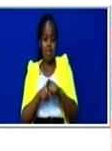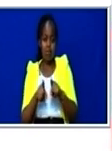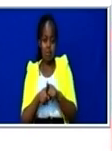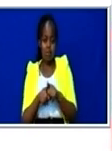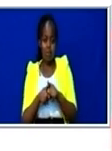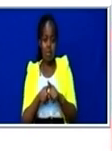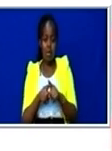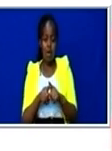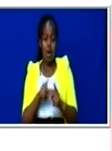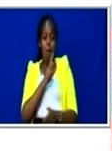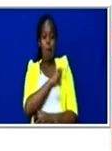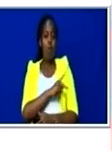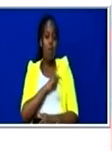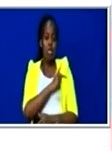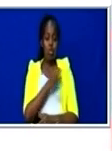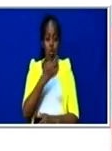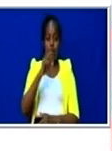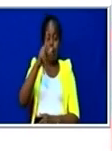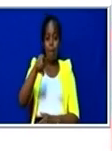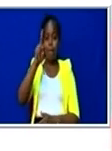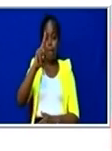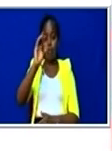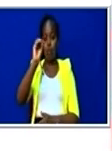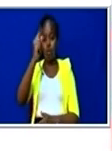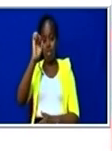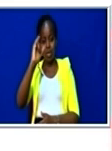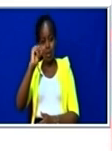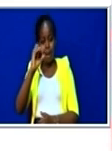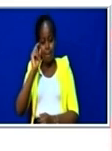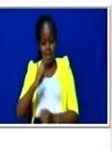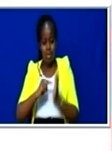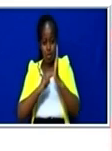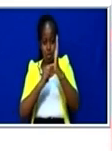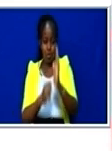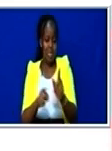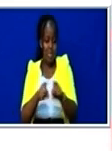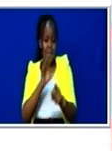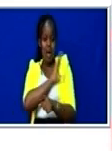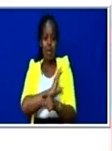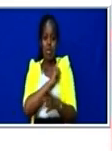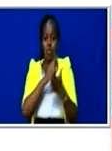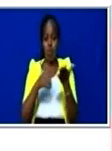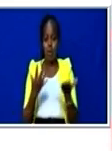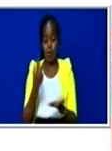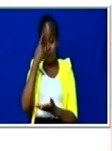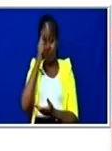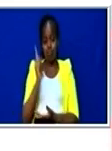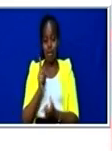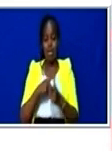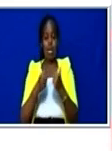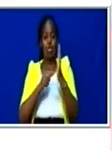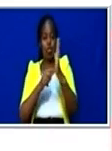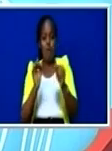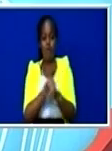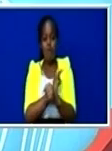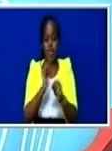have the properties of proteins. So again, you should be able to state the properties of proteins, and then you state the